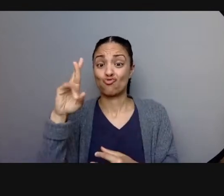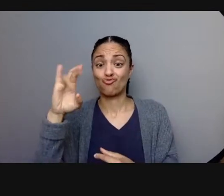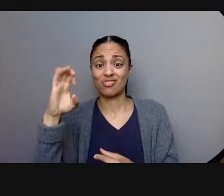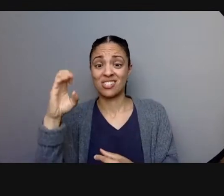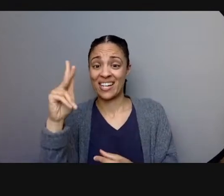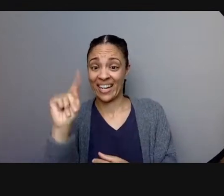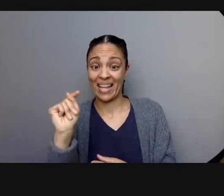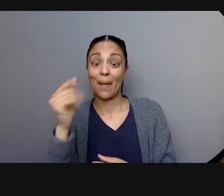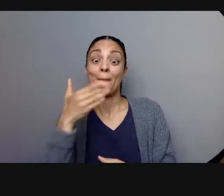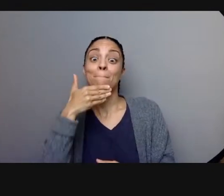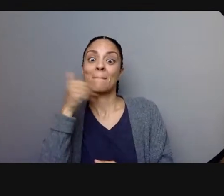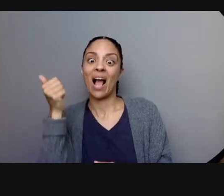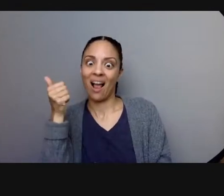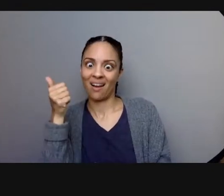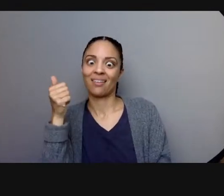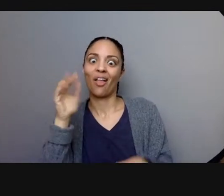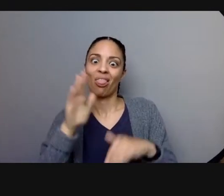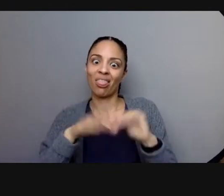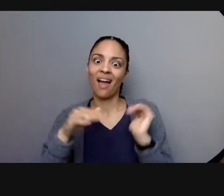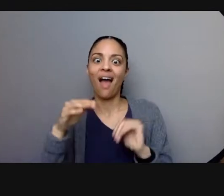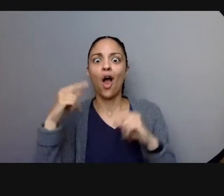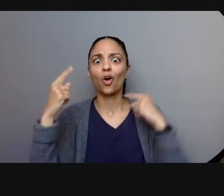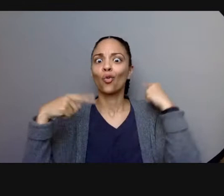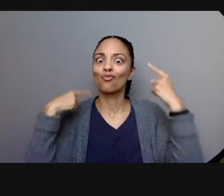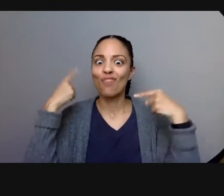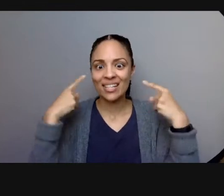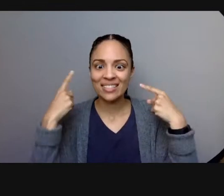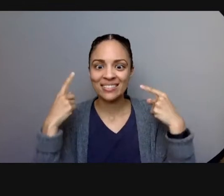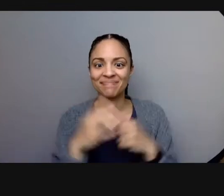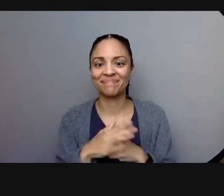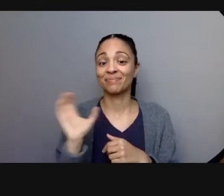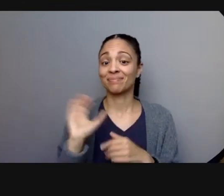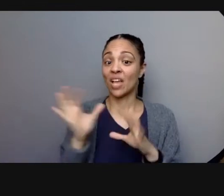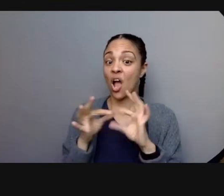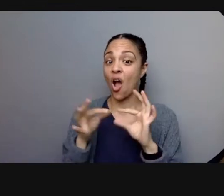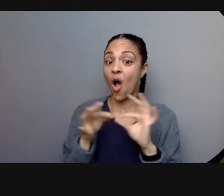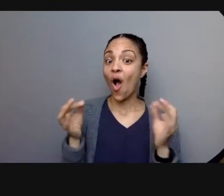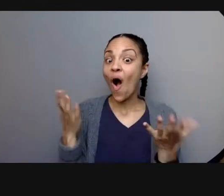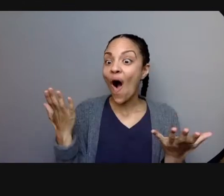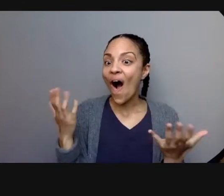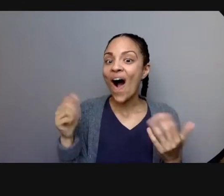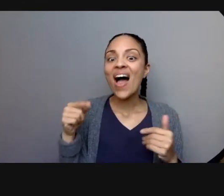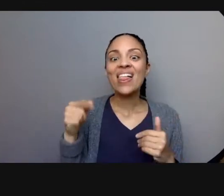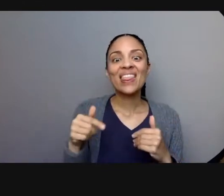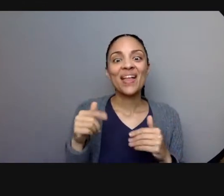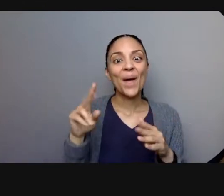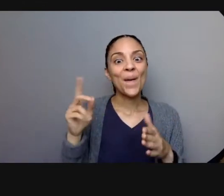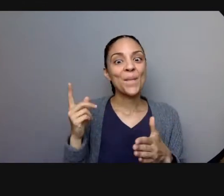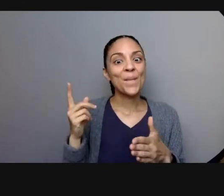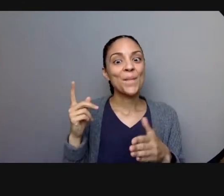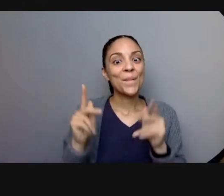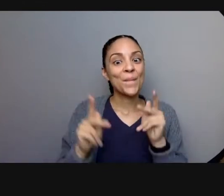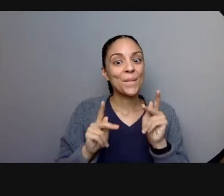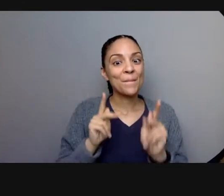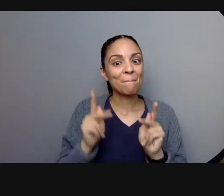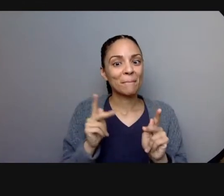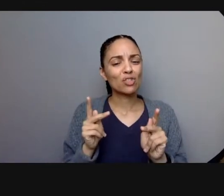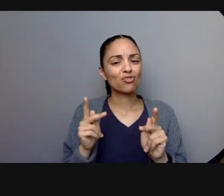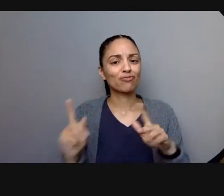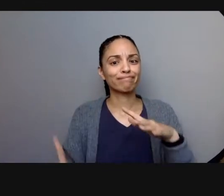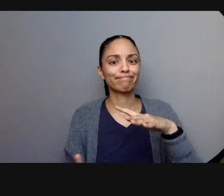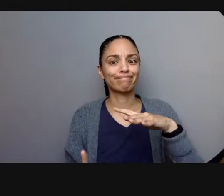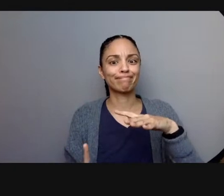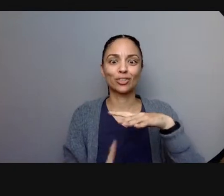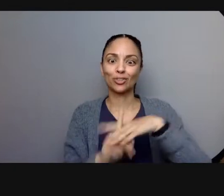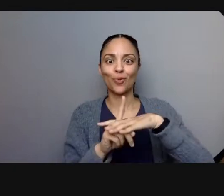the chat. Guess who? Lorenzo? Is Lorenzo in the chat? Lorenzo? Wait, I gotta look to the side because